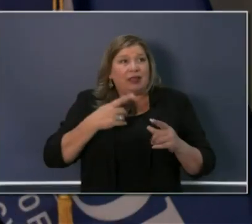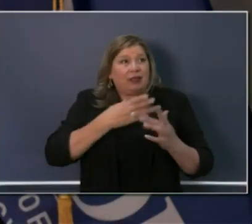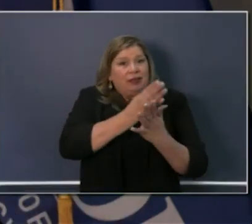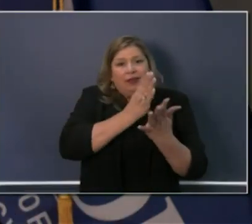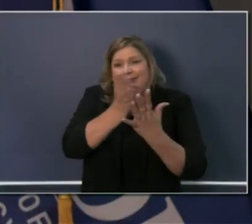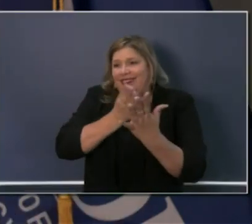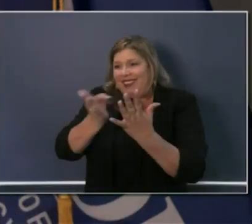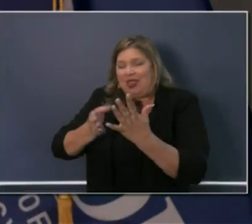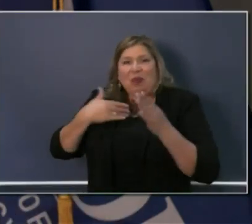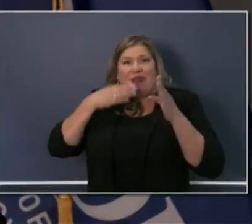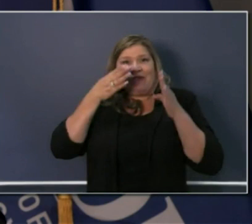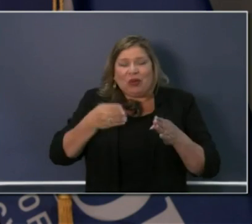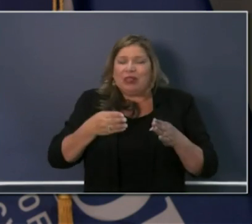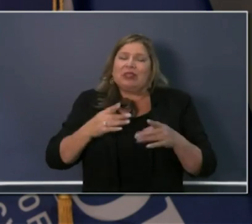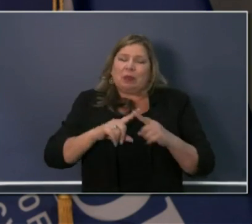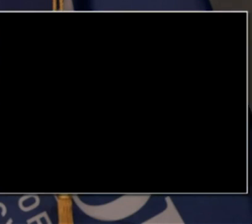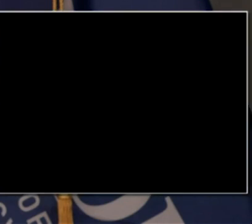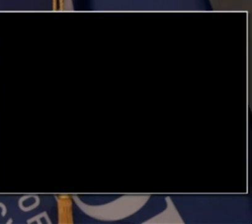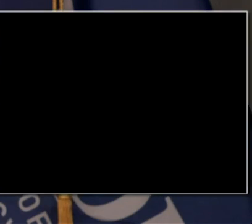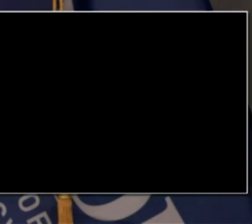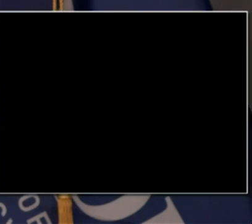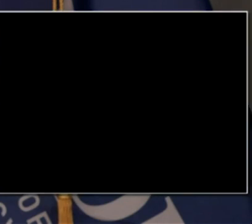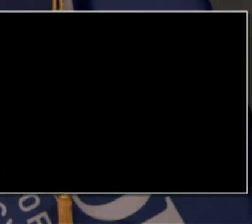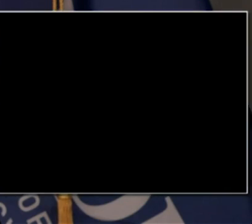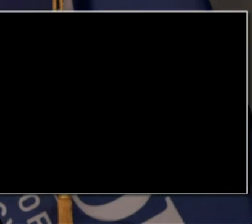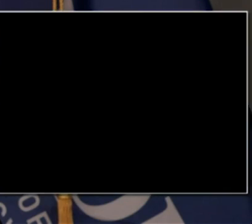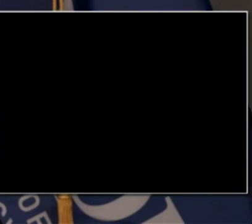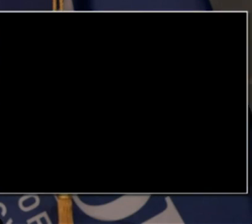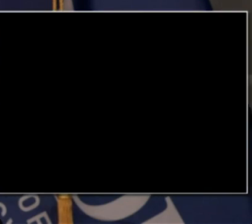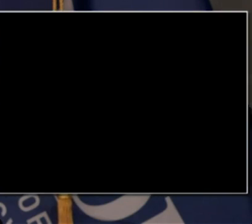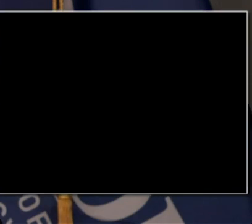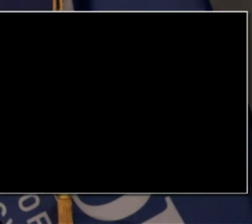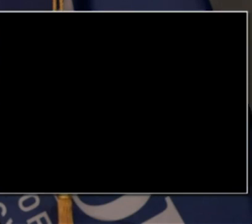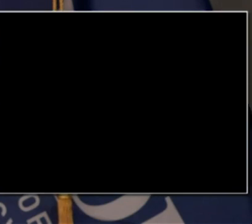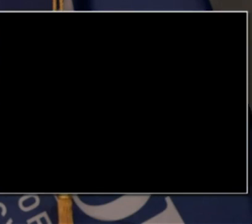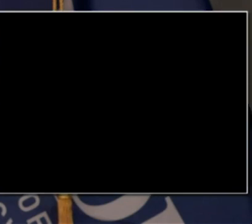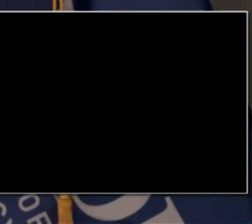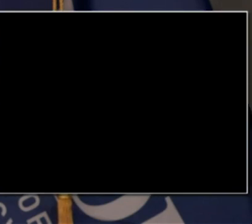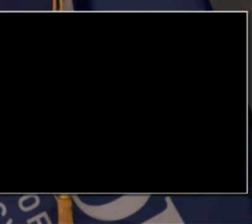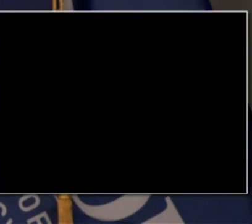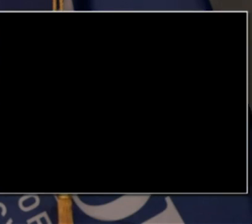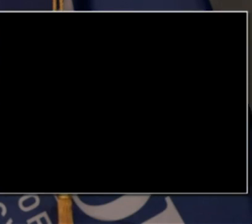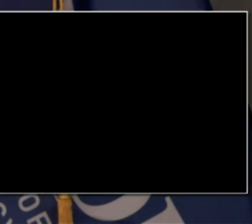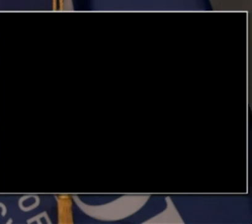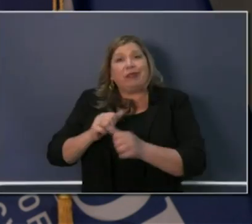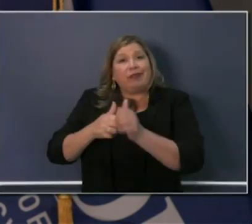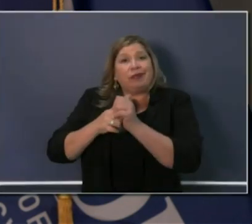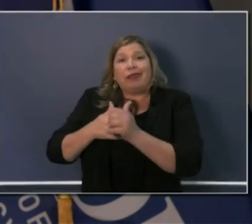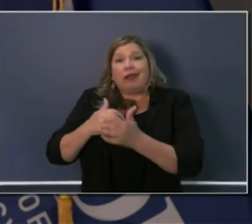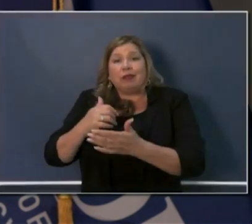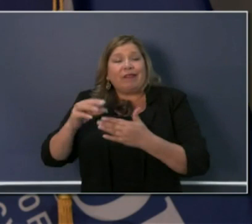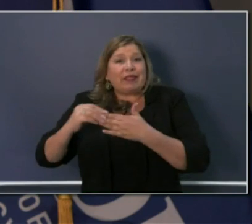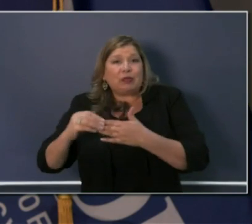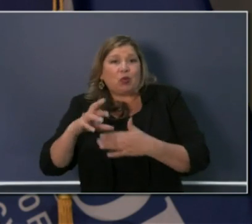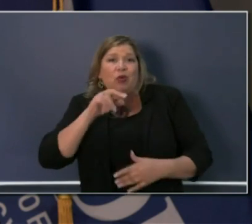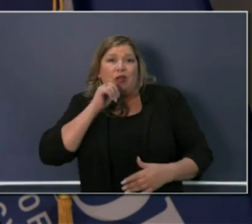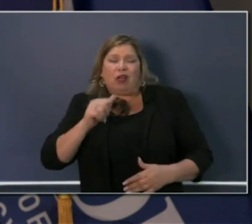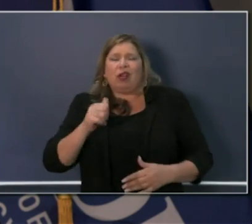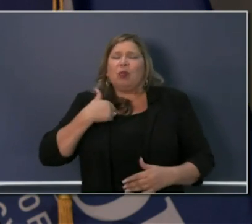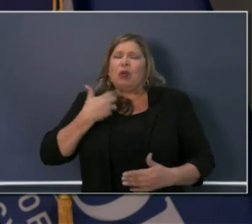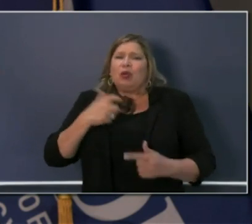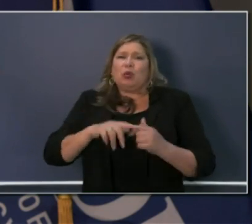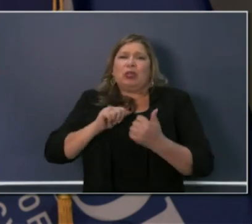that based upon what's happening at the local level and based upon that legitimate anxiety. John Myers, Los Angeles Times.